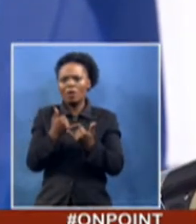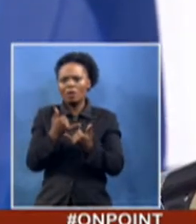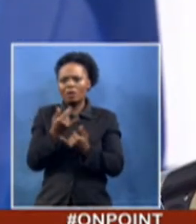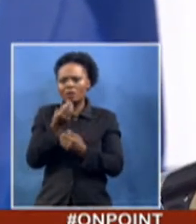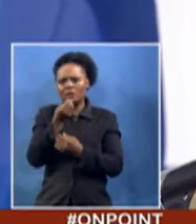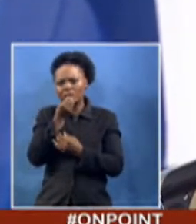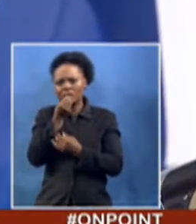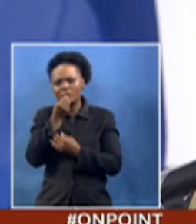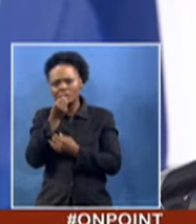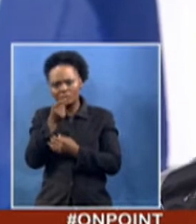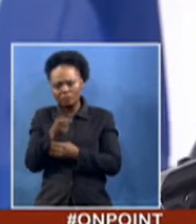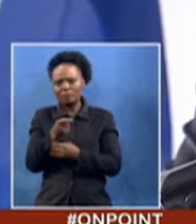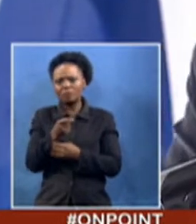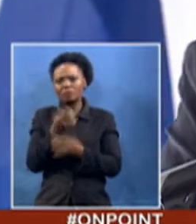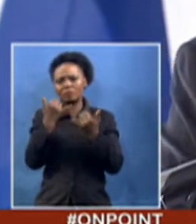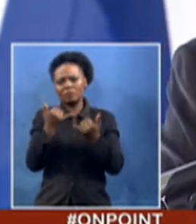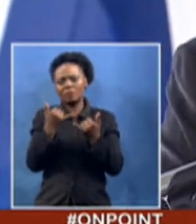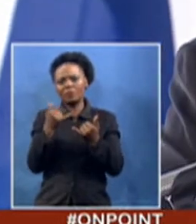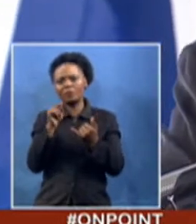wonderful fruits.